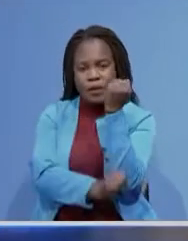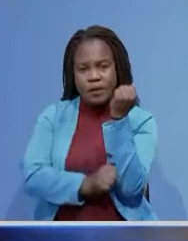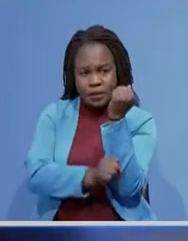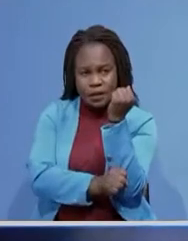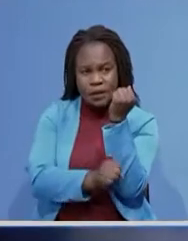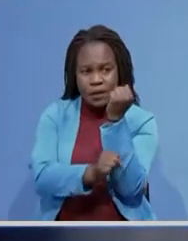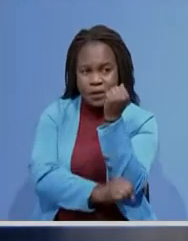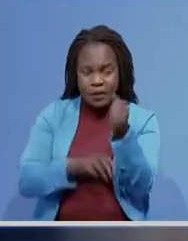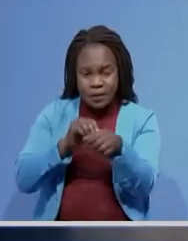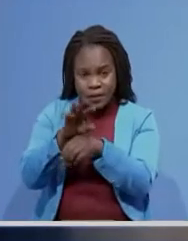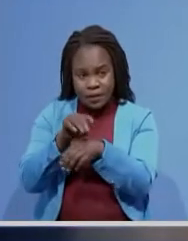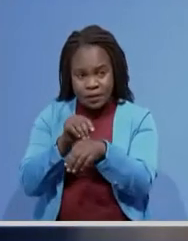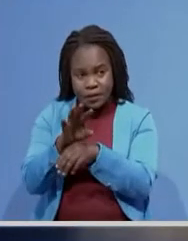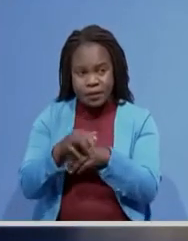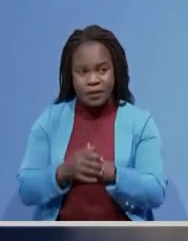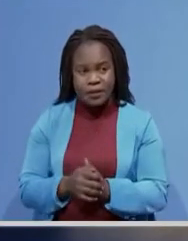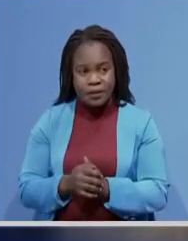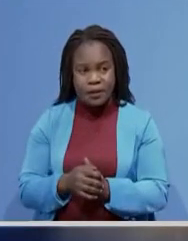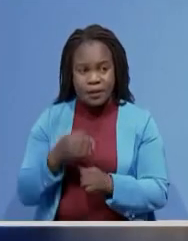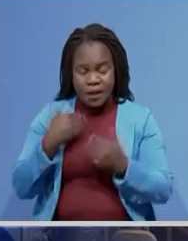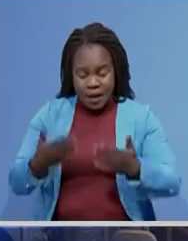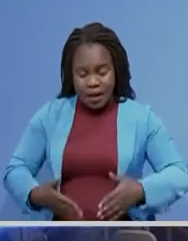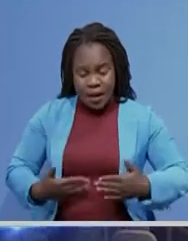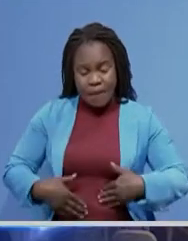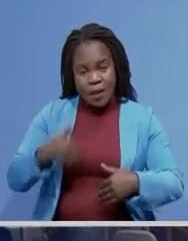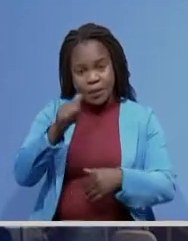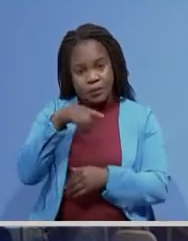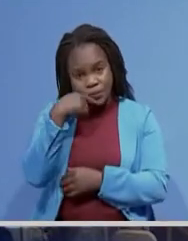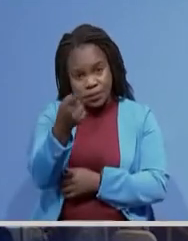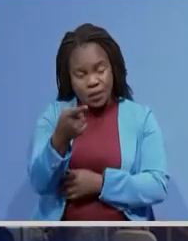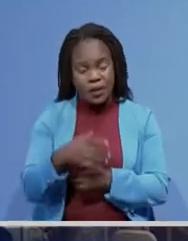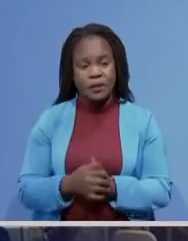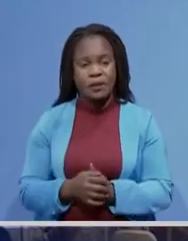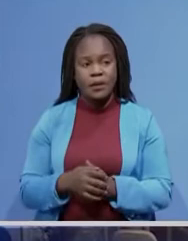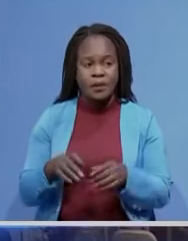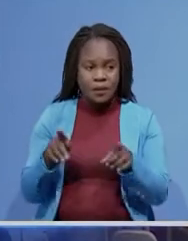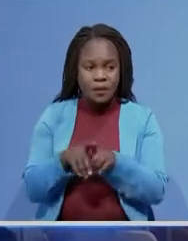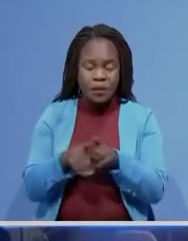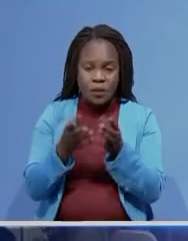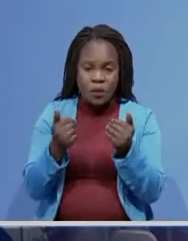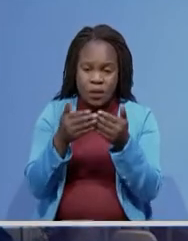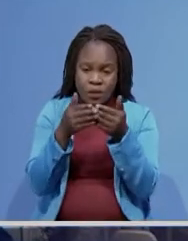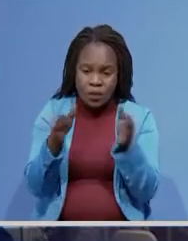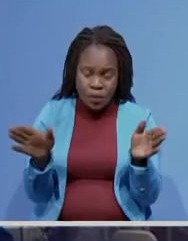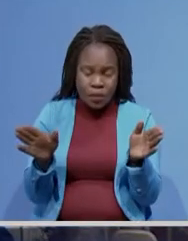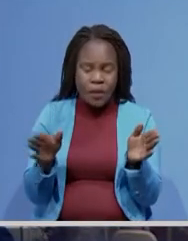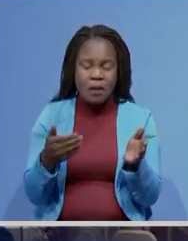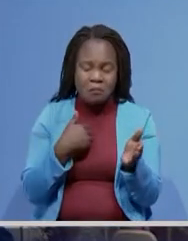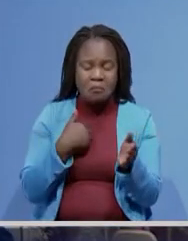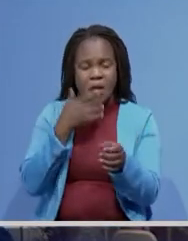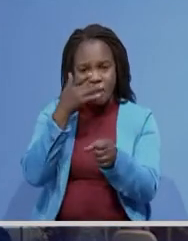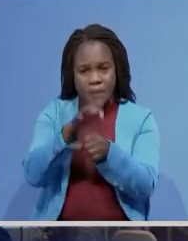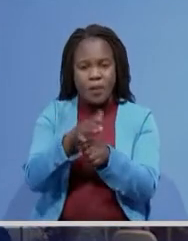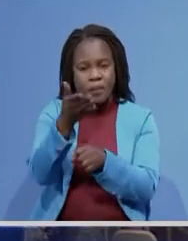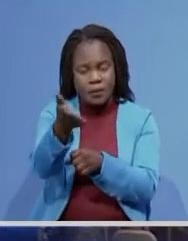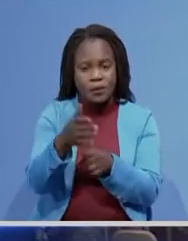counseling. So I'm glad that you have said you'll be neutral and you want an open door that will grant you. But